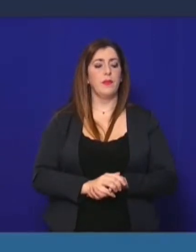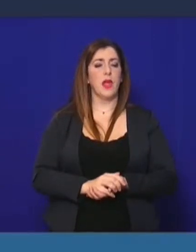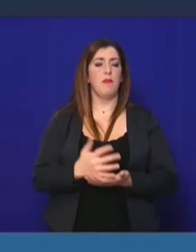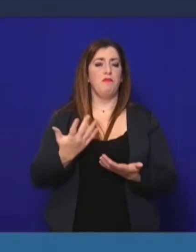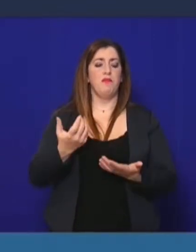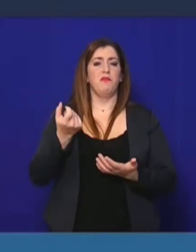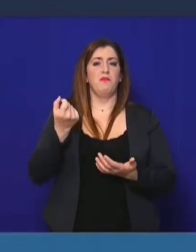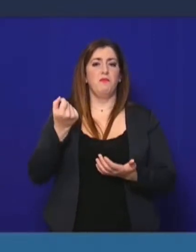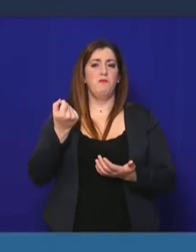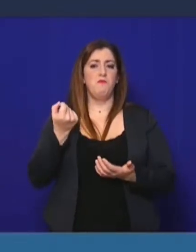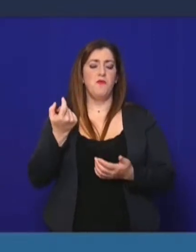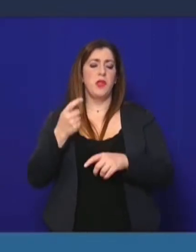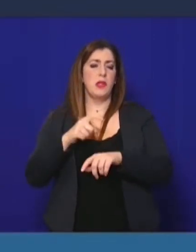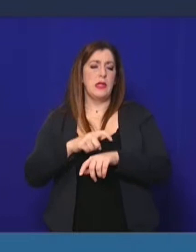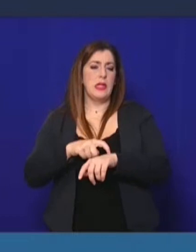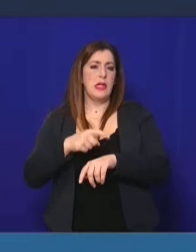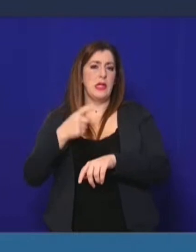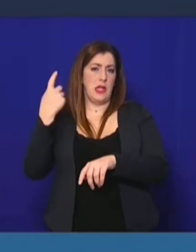imlaqma kontra